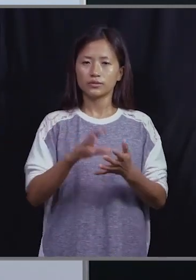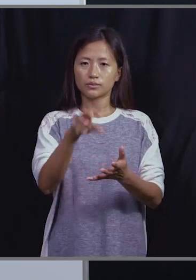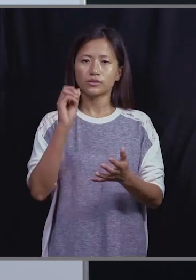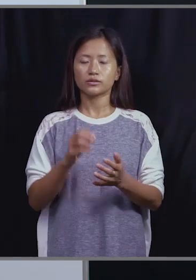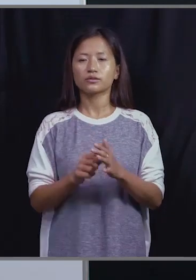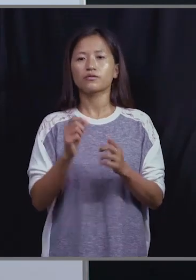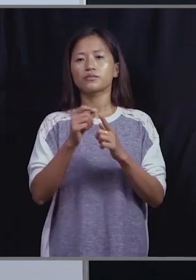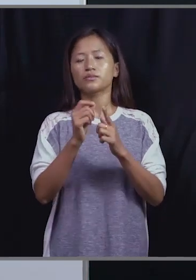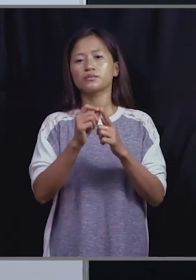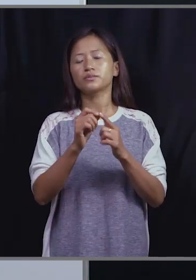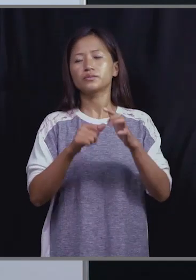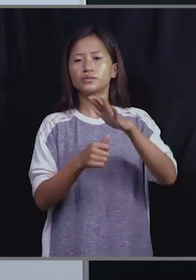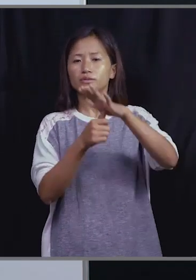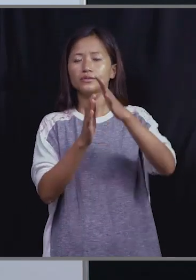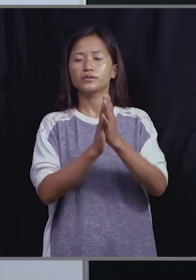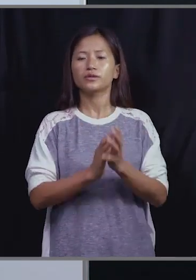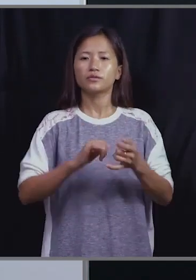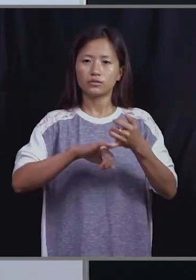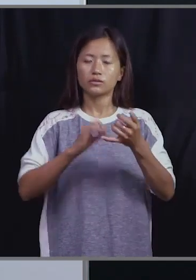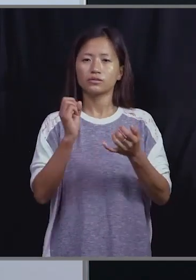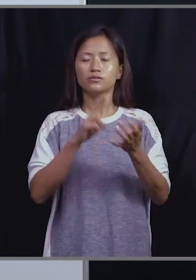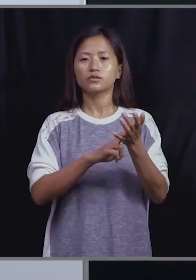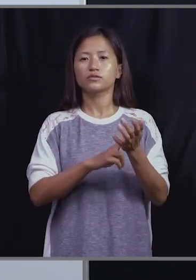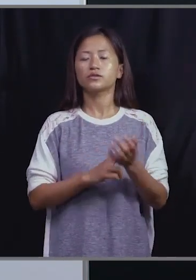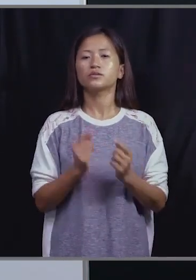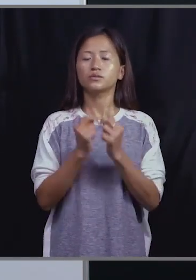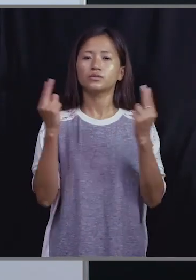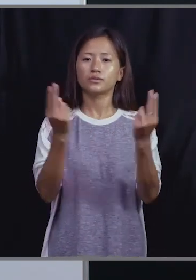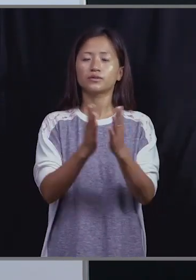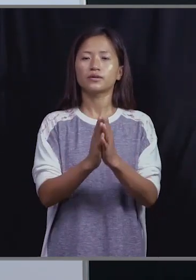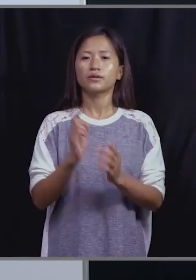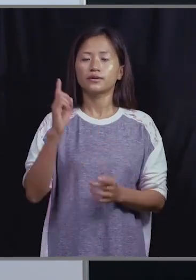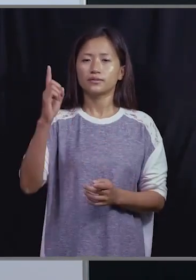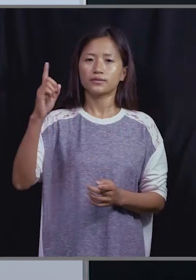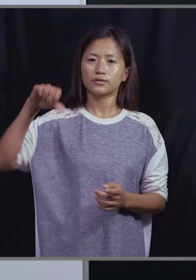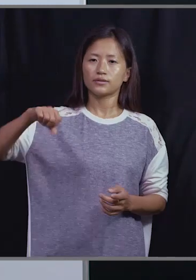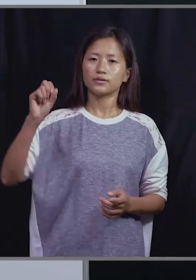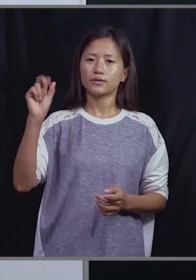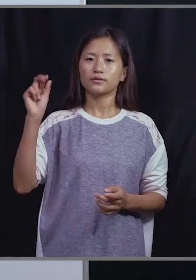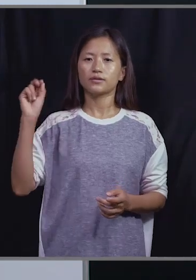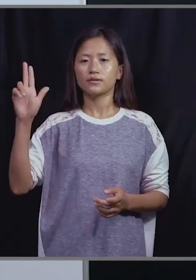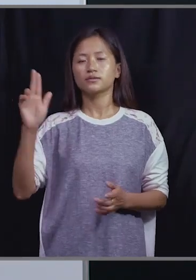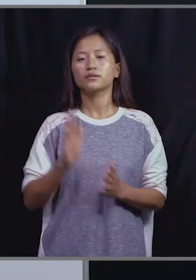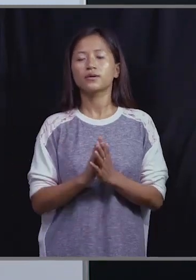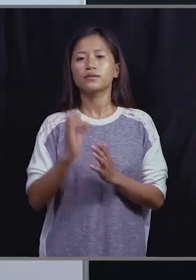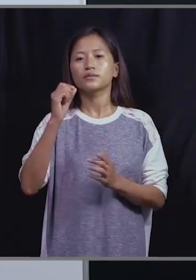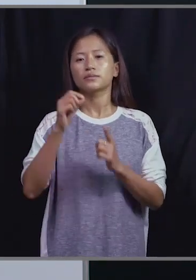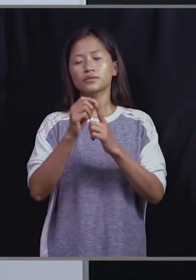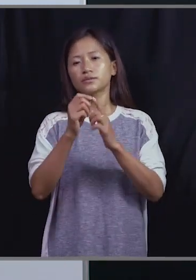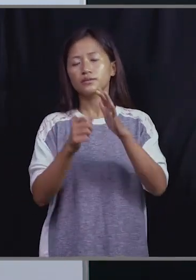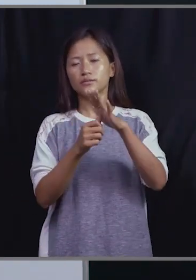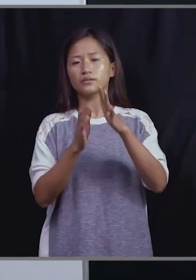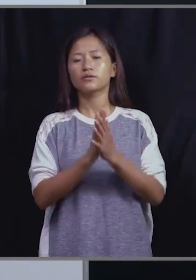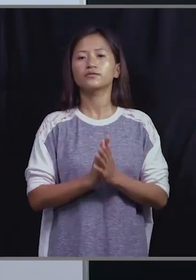Here, the GS is for the Communist Party, okay? And in 1988, he became the president of Soviet